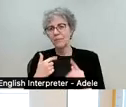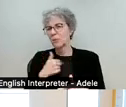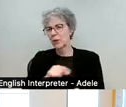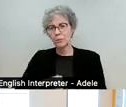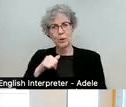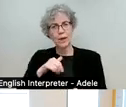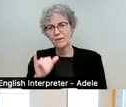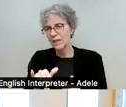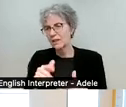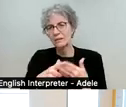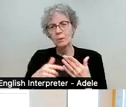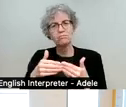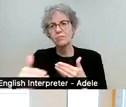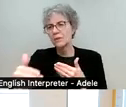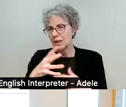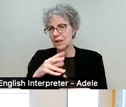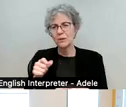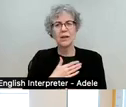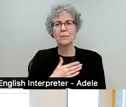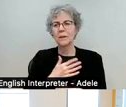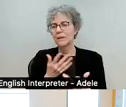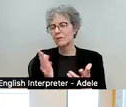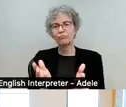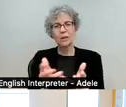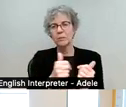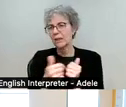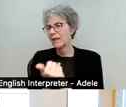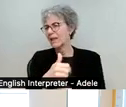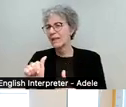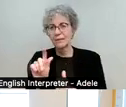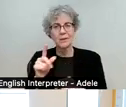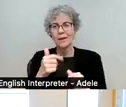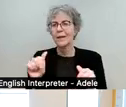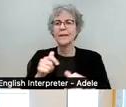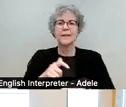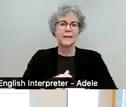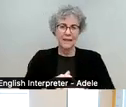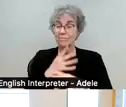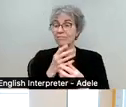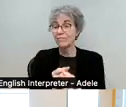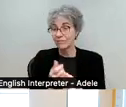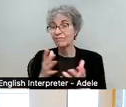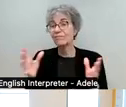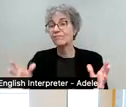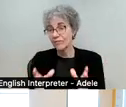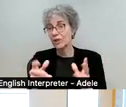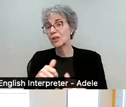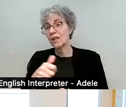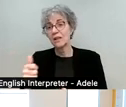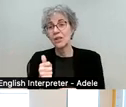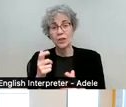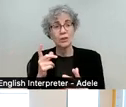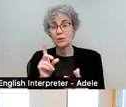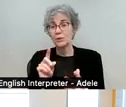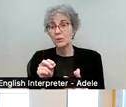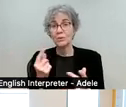going. So we're happy to speak to anybody anytime and support and encourage others around doing something